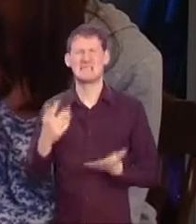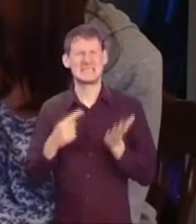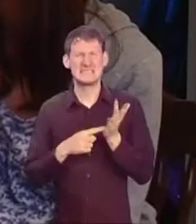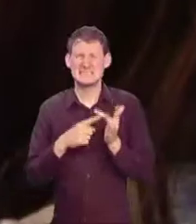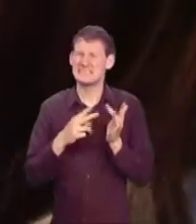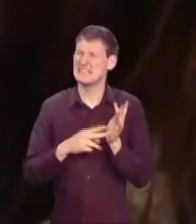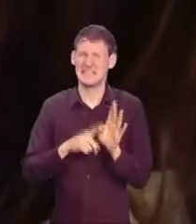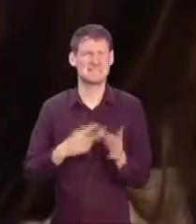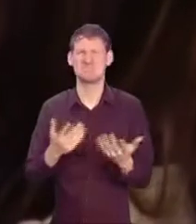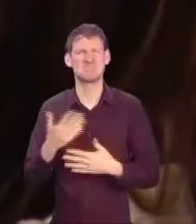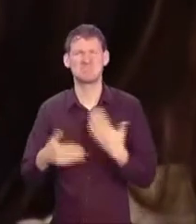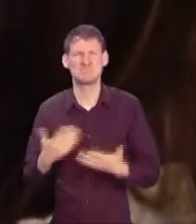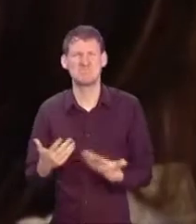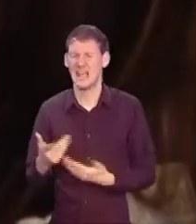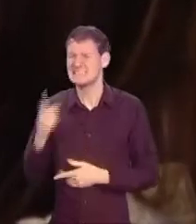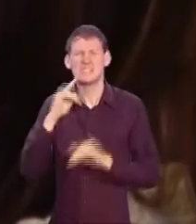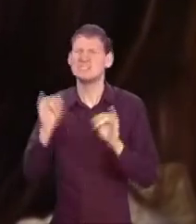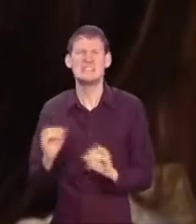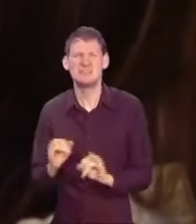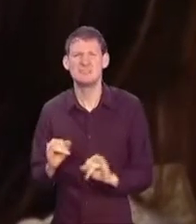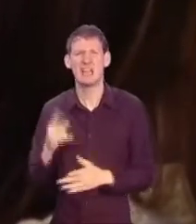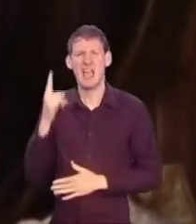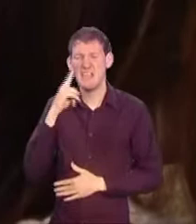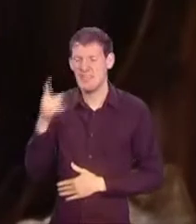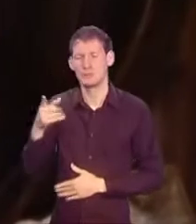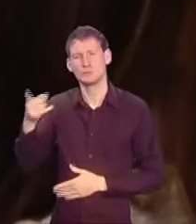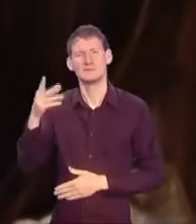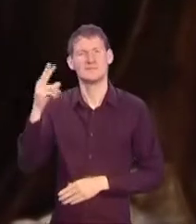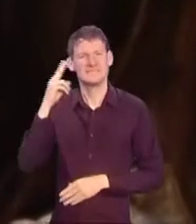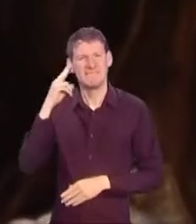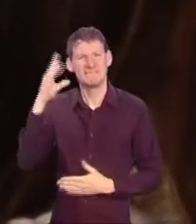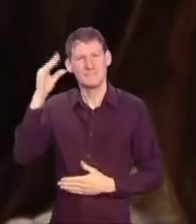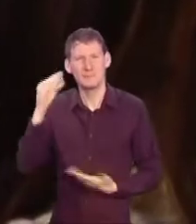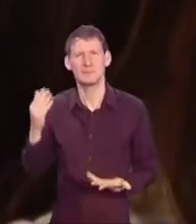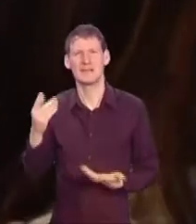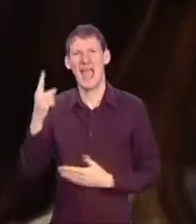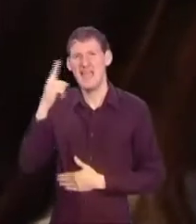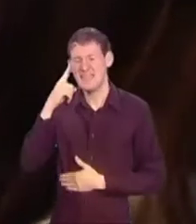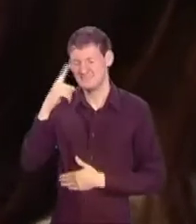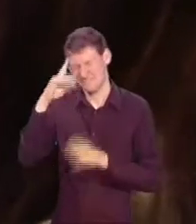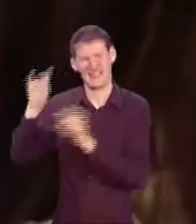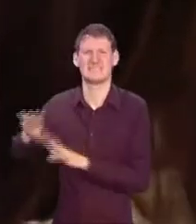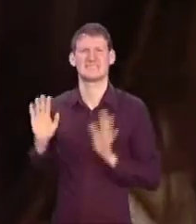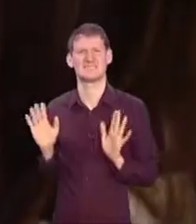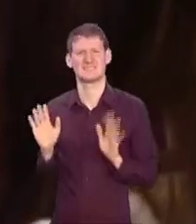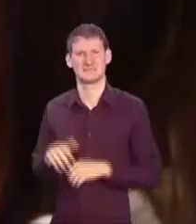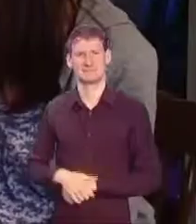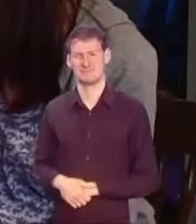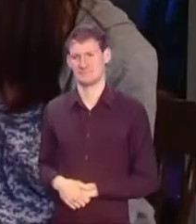tinny something or other. It's not serious. Probably with you going deaf. You just have to forget about it.